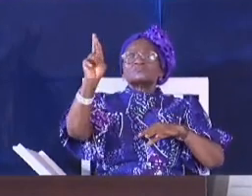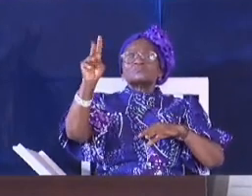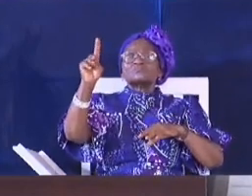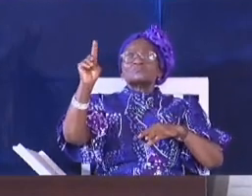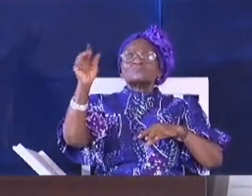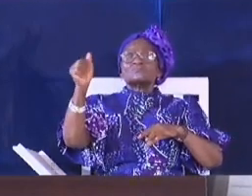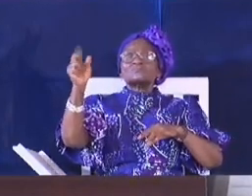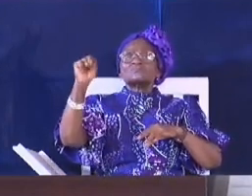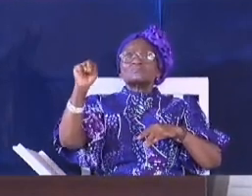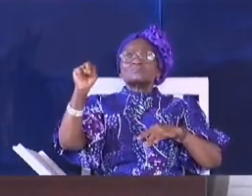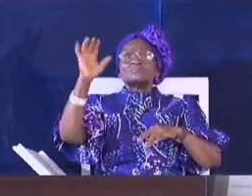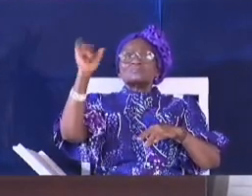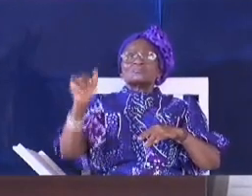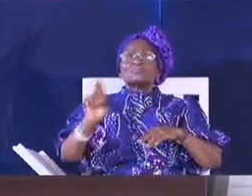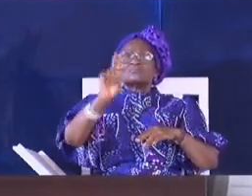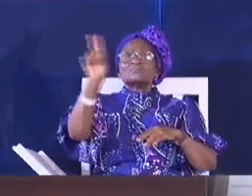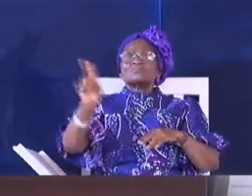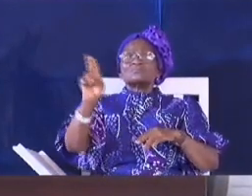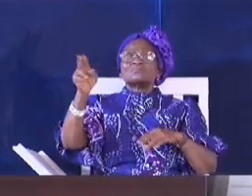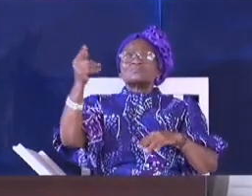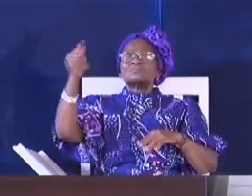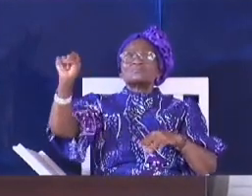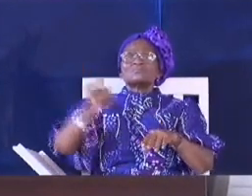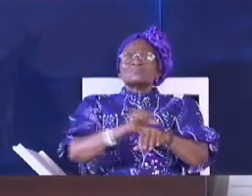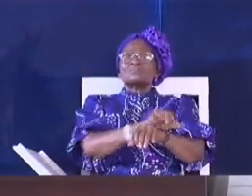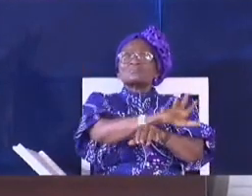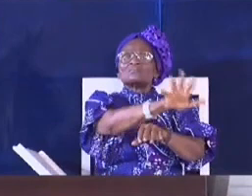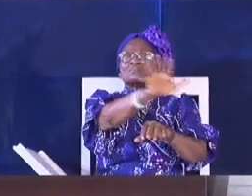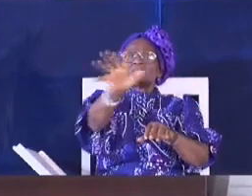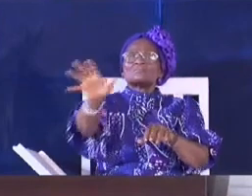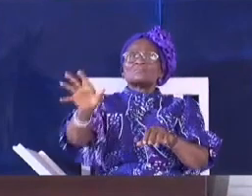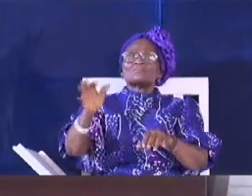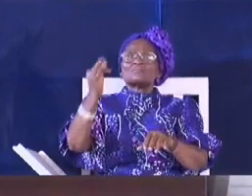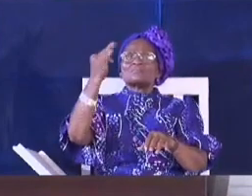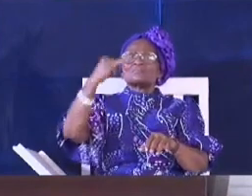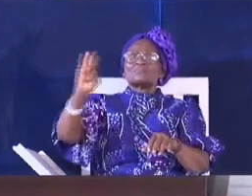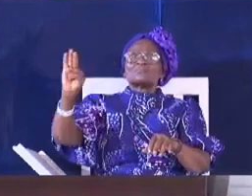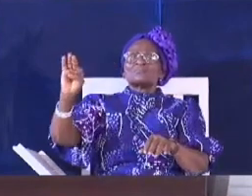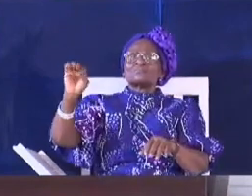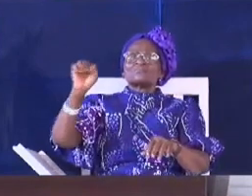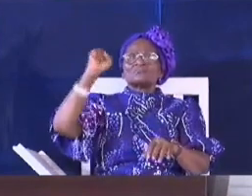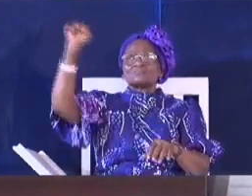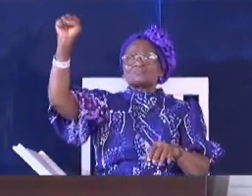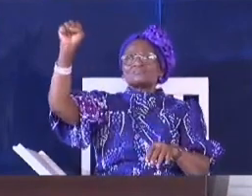by using the influence of his father.